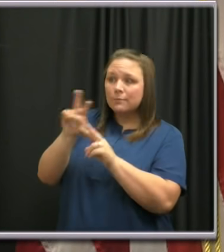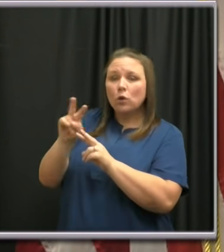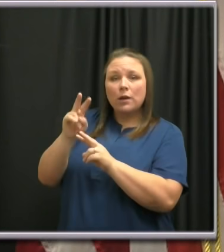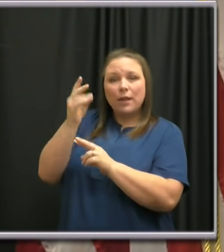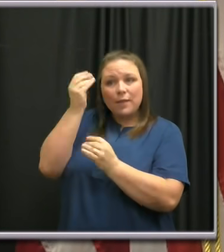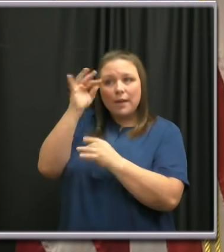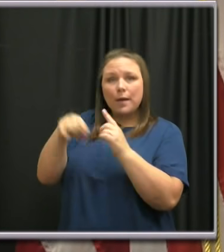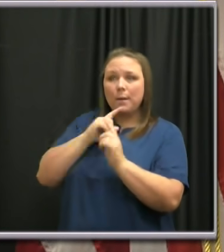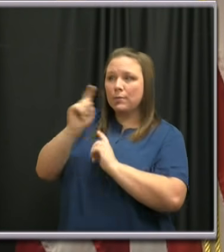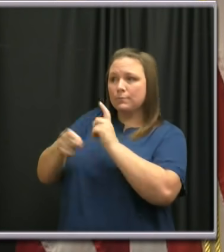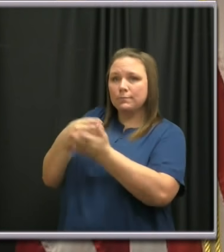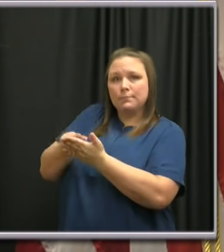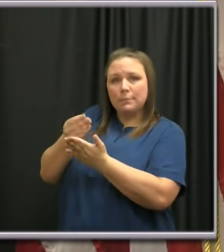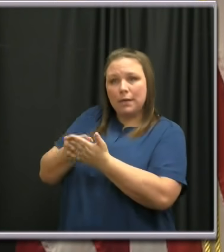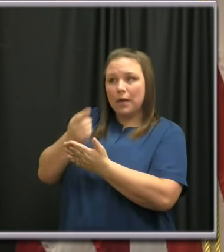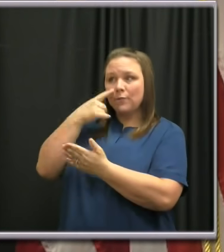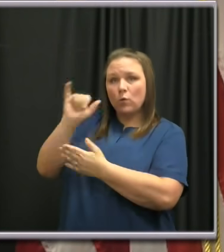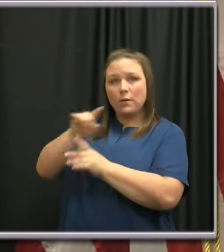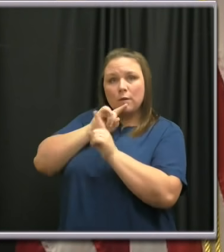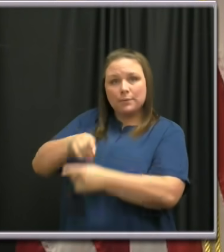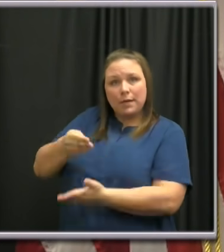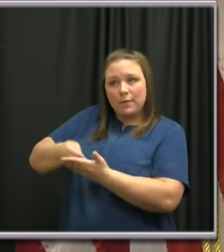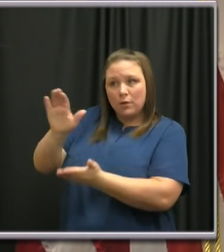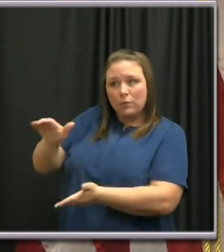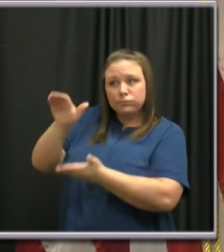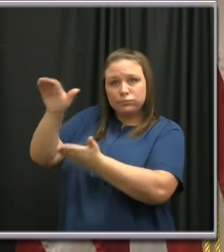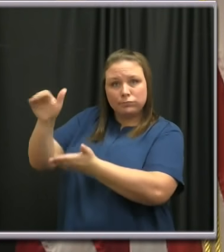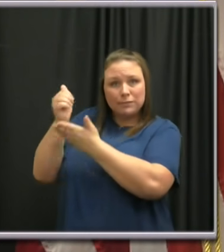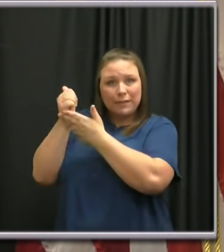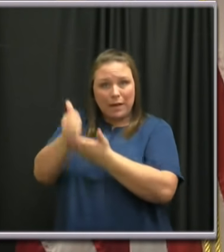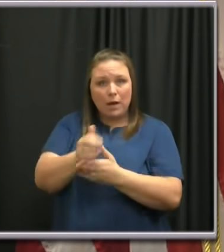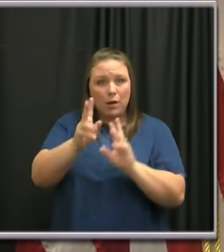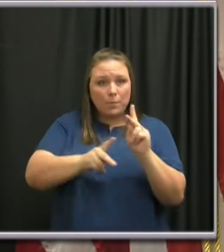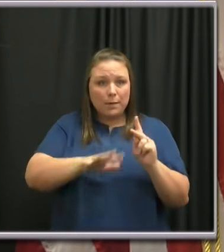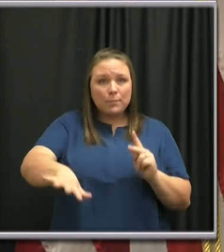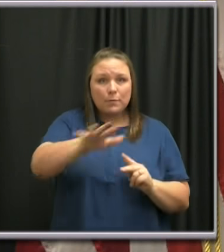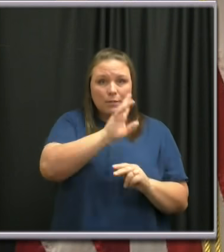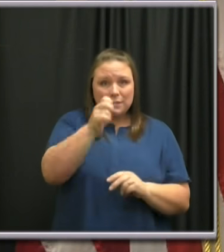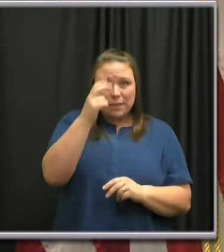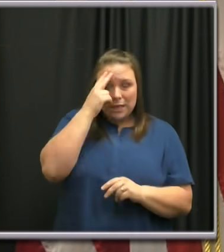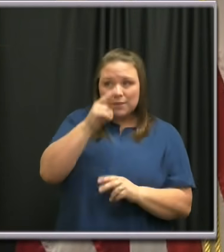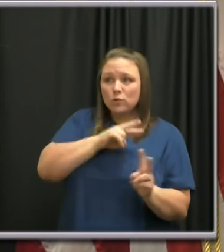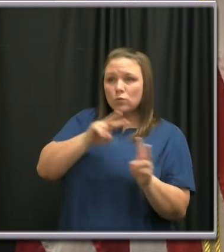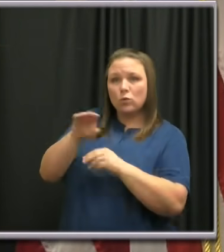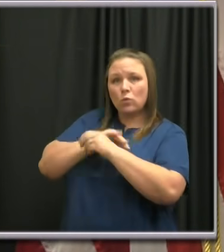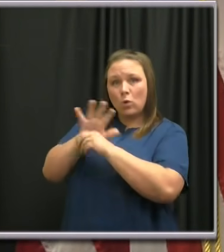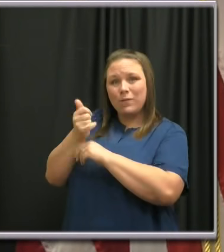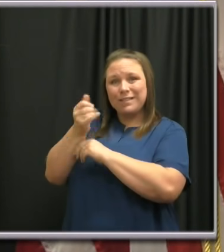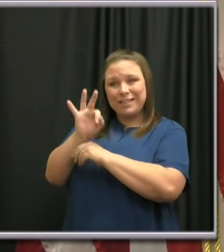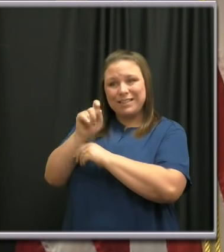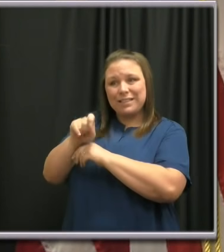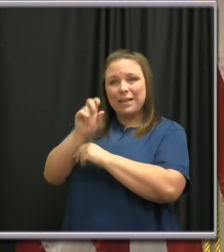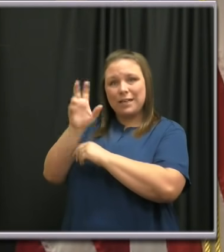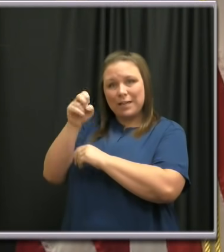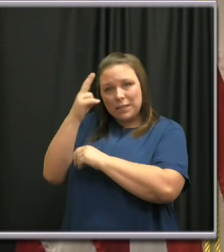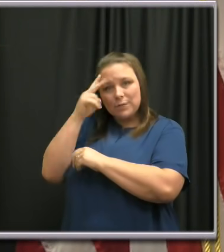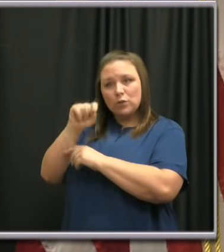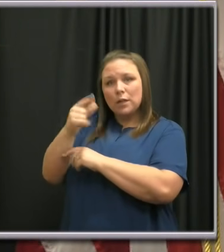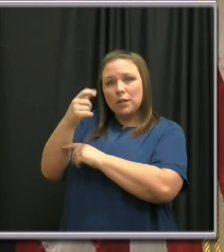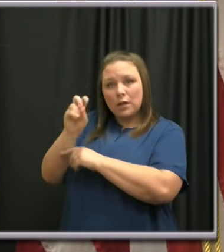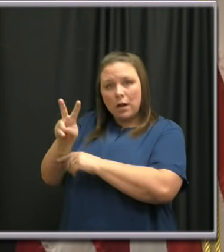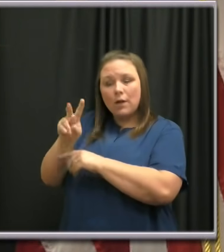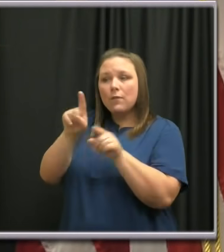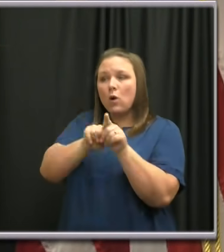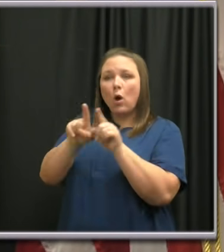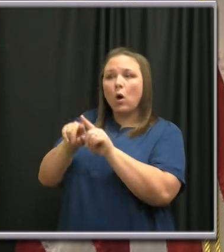donating as you are able to the COVID-19 Response Fund by visiting covid19.nashville.gov. You can also visit